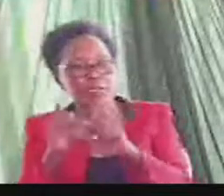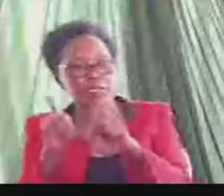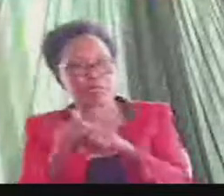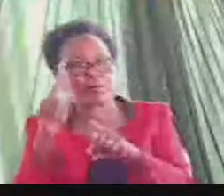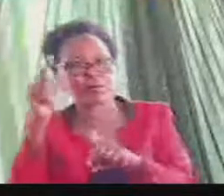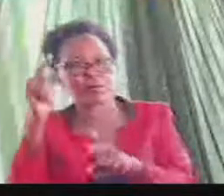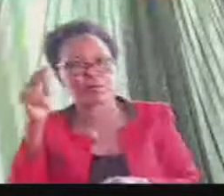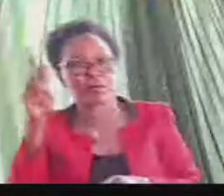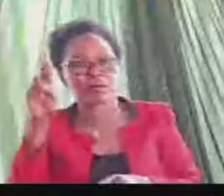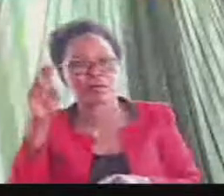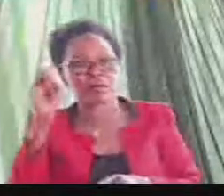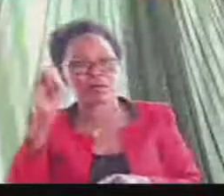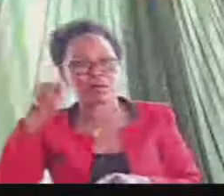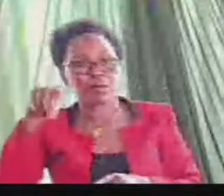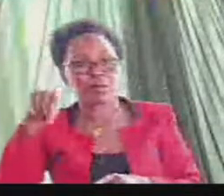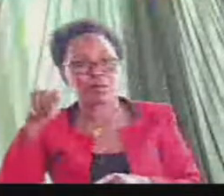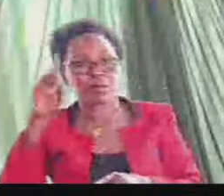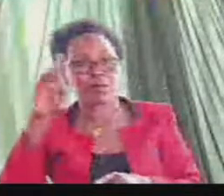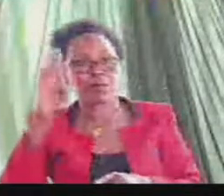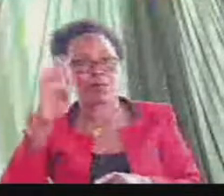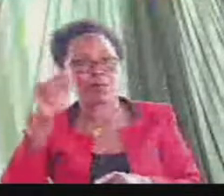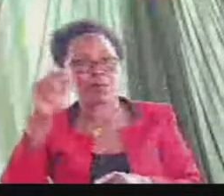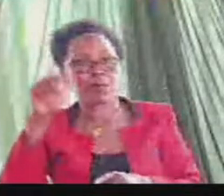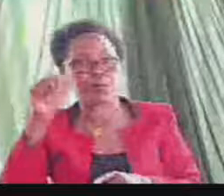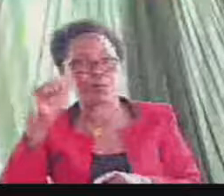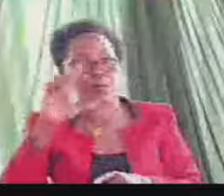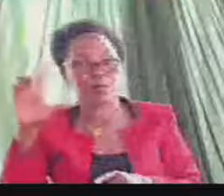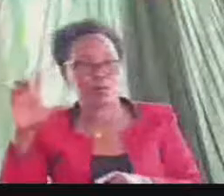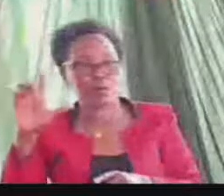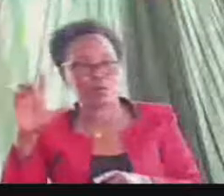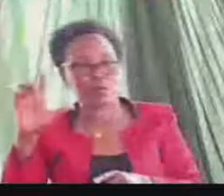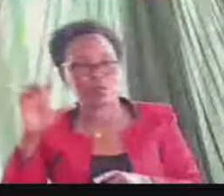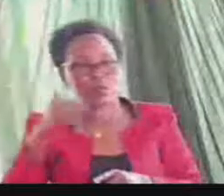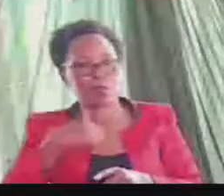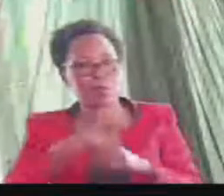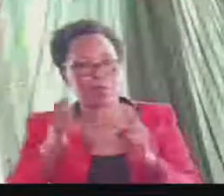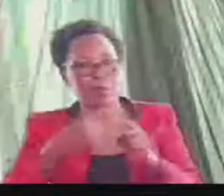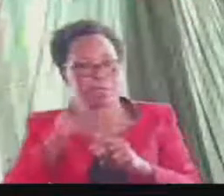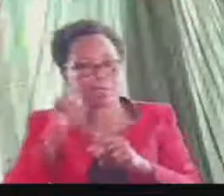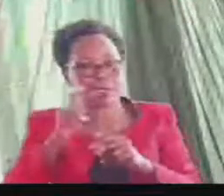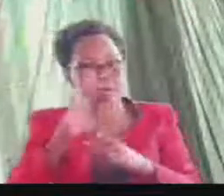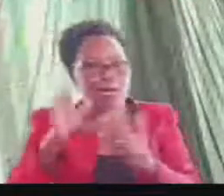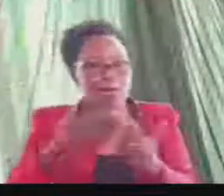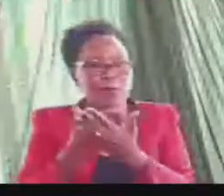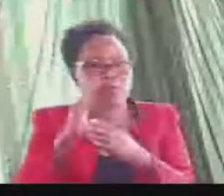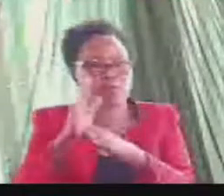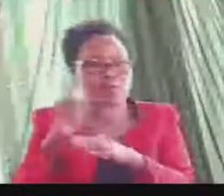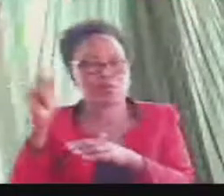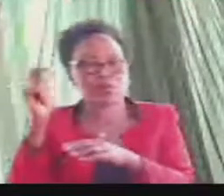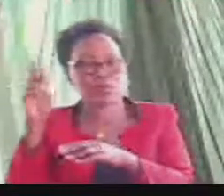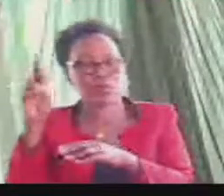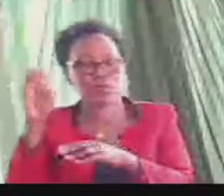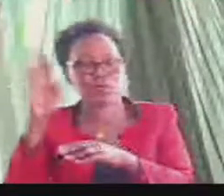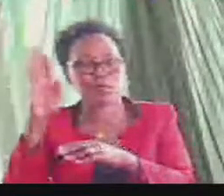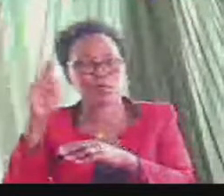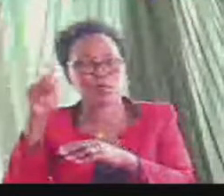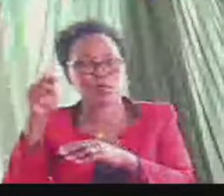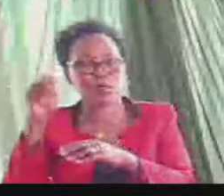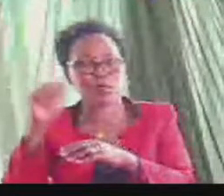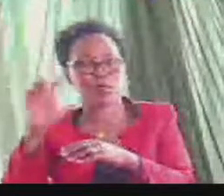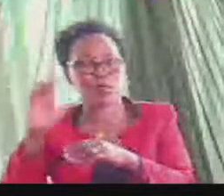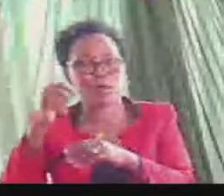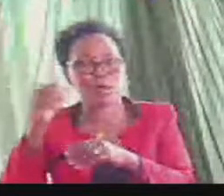not seen an appeal from the tribunals going directly to the Supreme Court, but there is the jurisdiction to deal